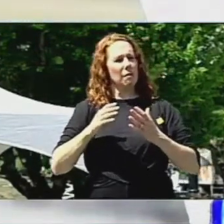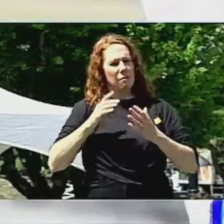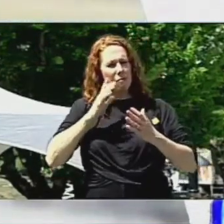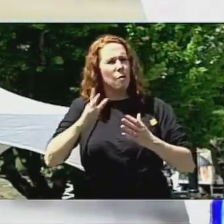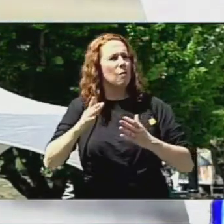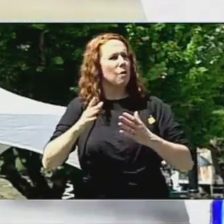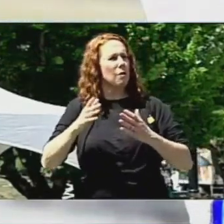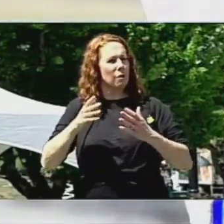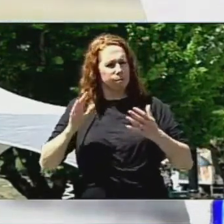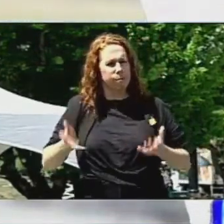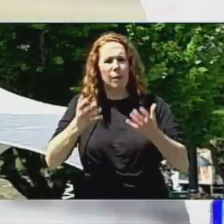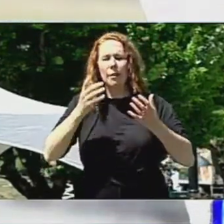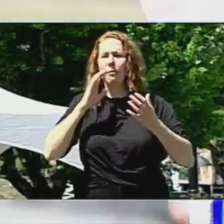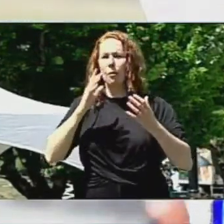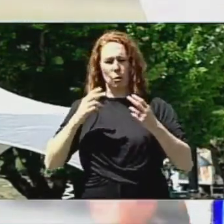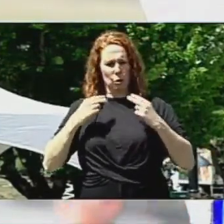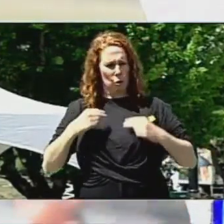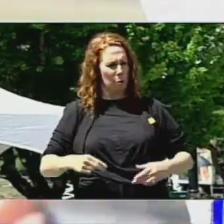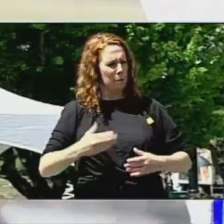elevating our humanity,